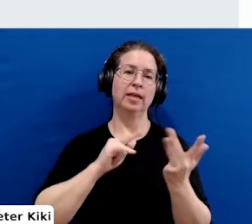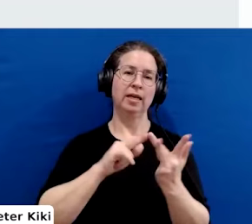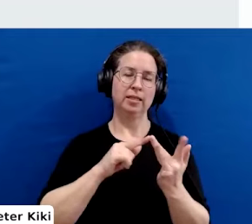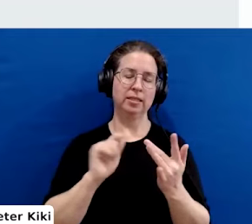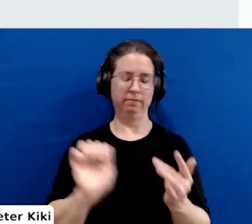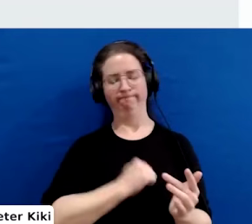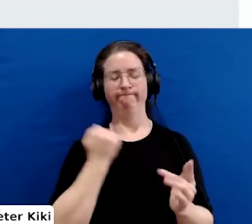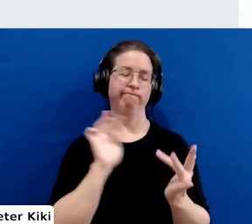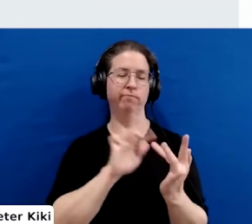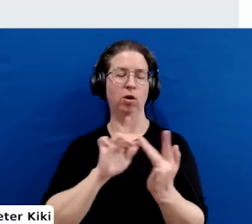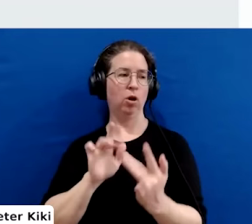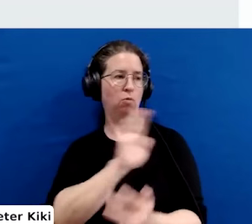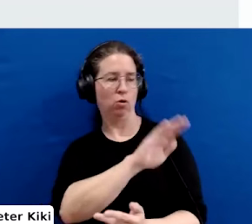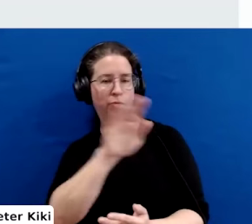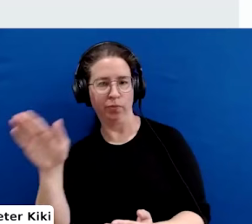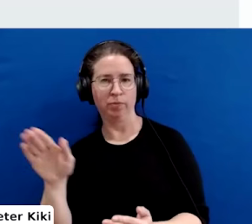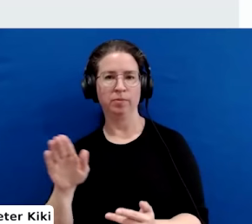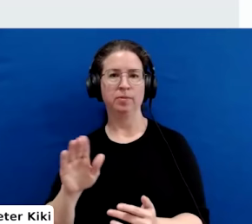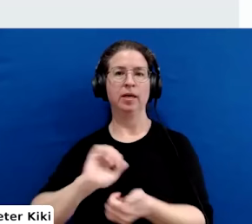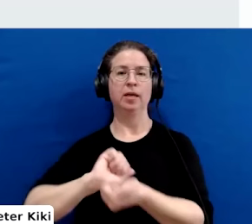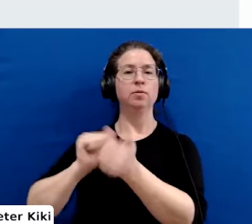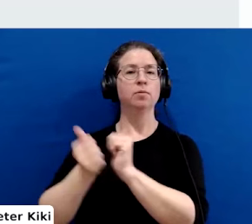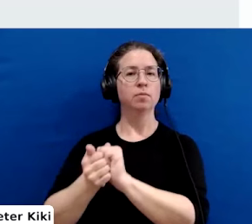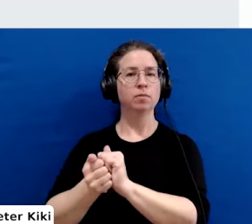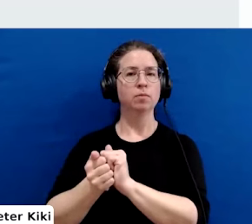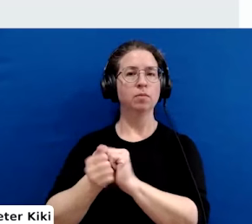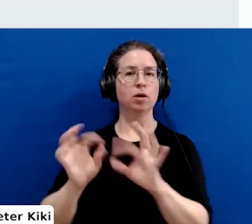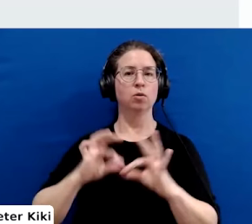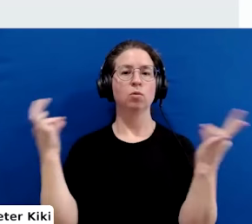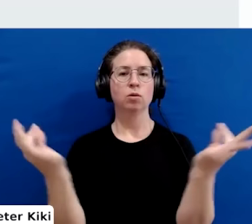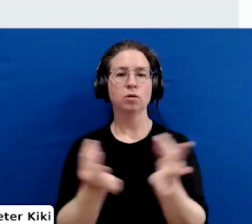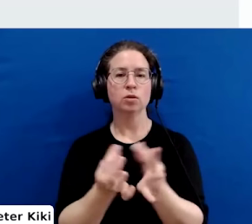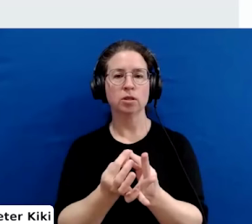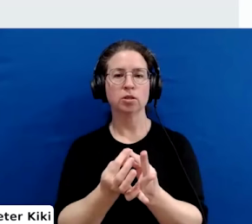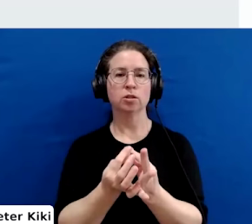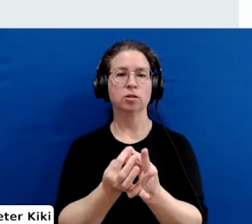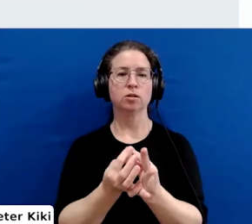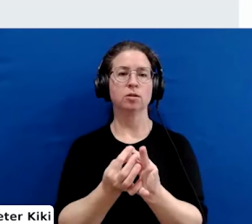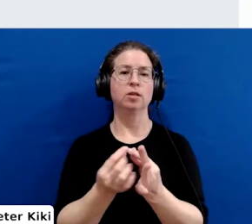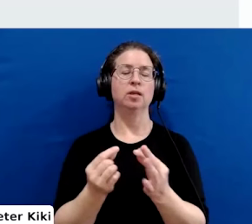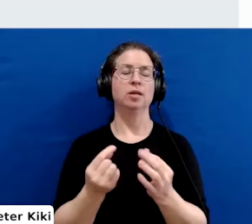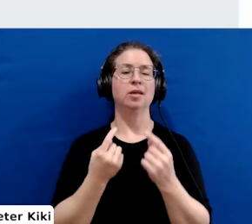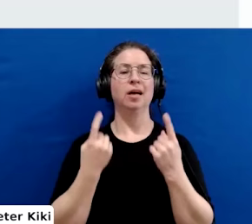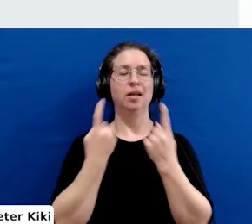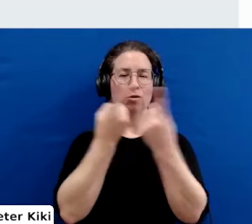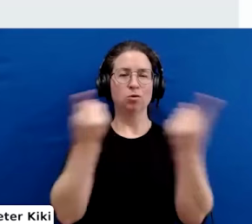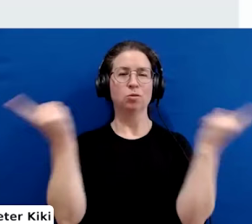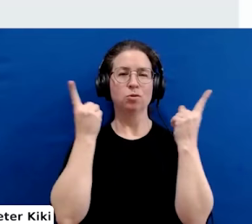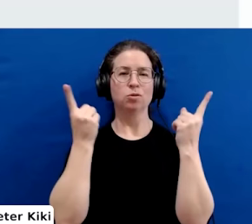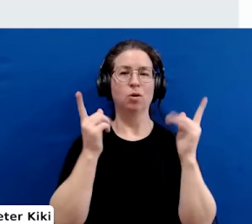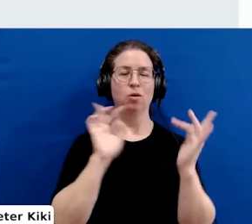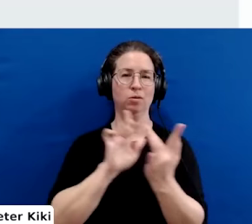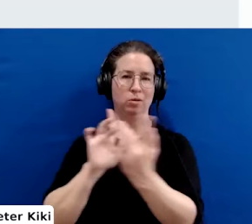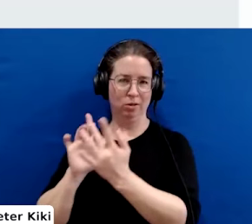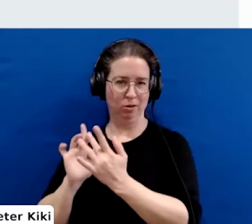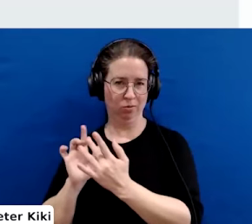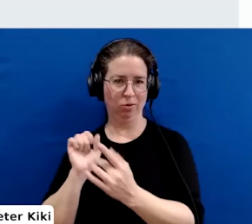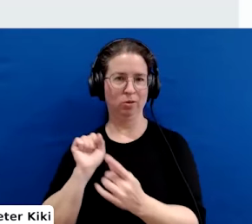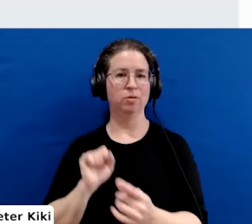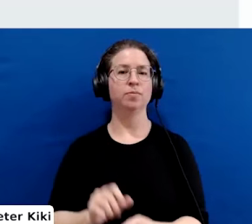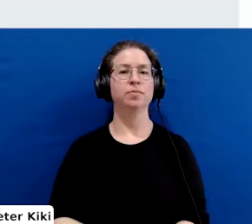network, Elevate's partner organizations, the Scholar Network itself. We facilitate peer